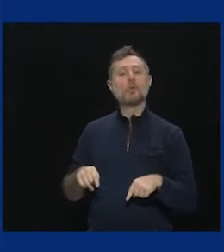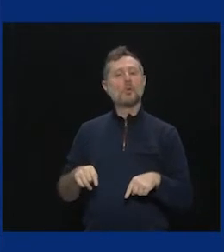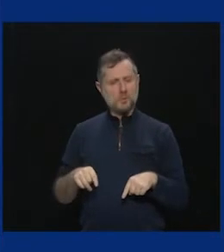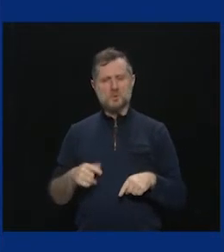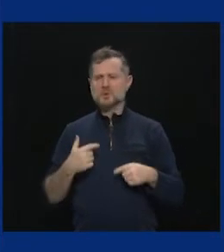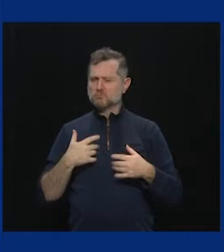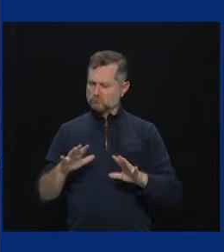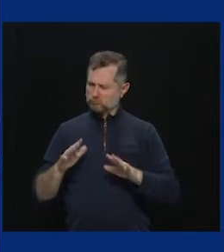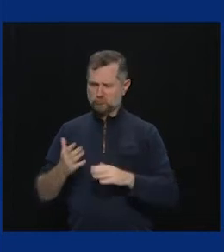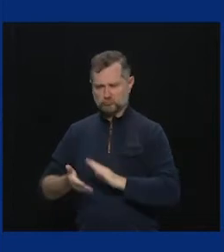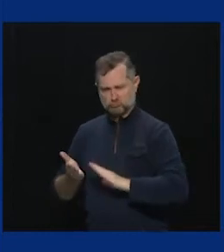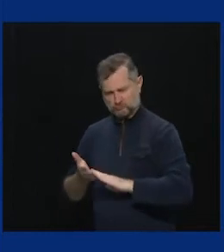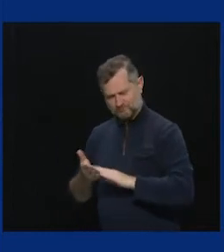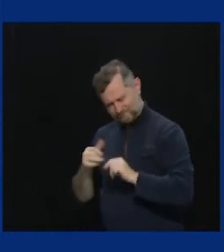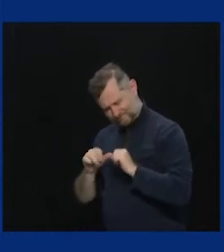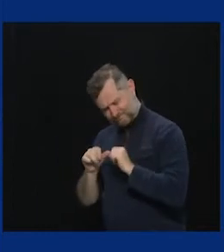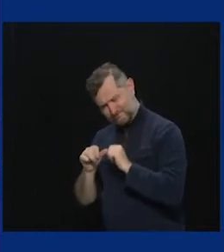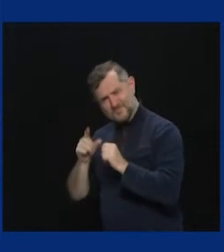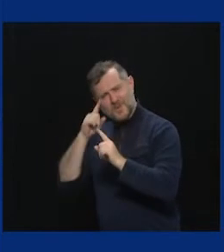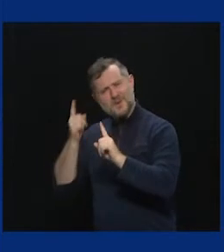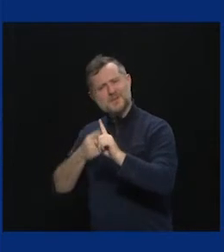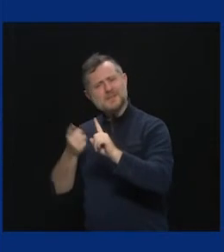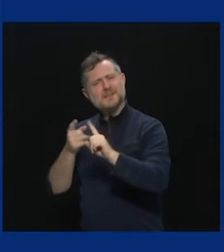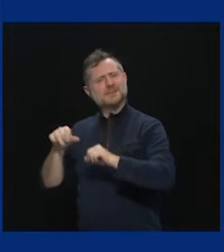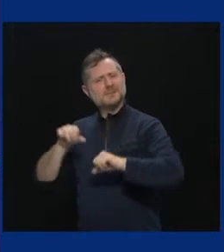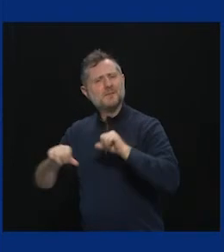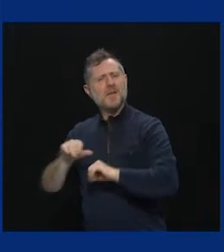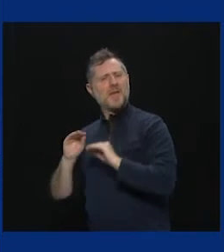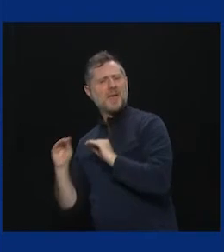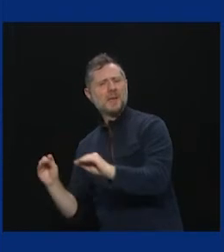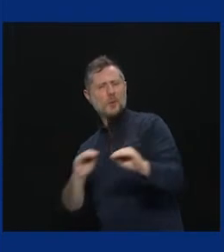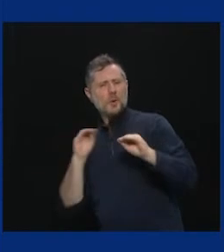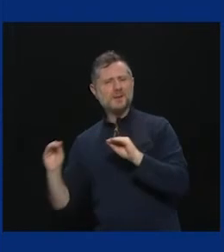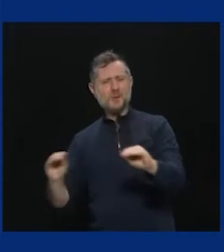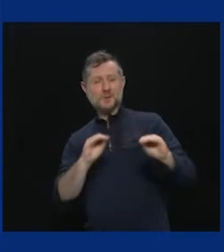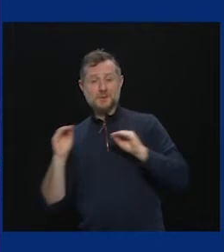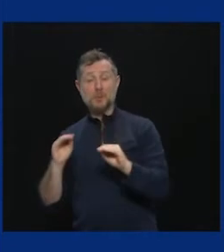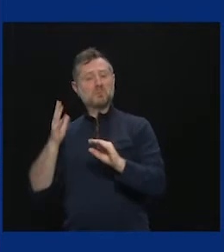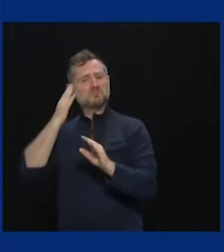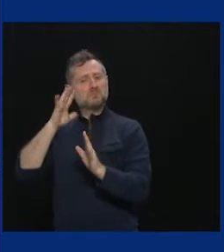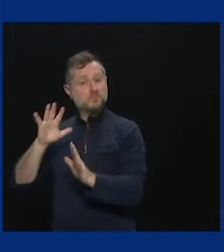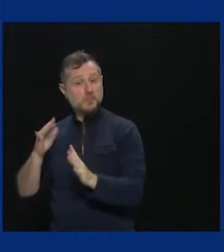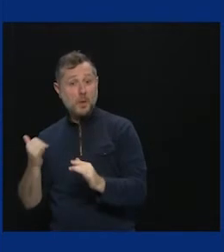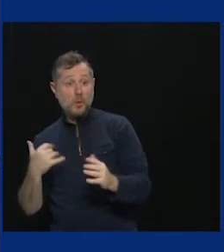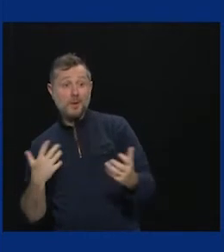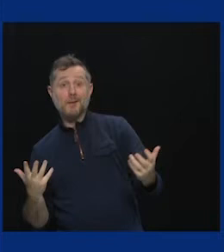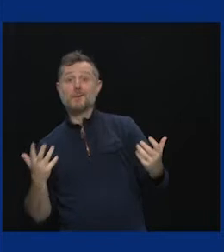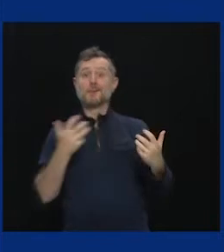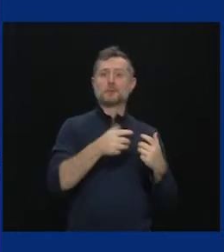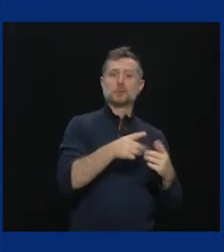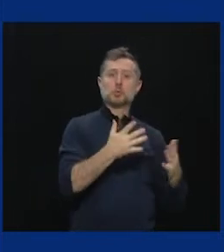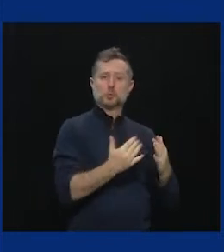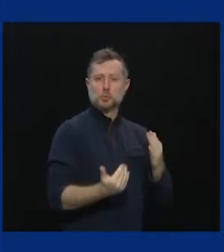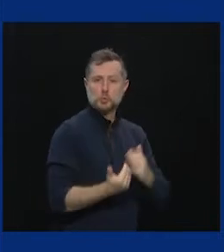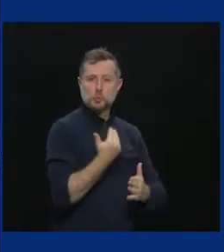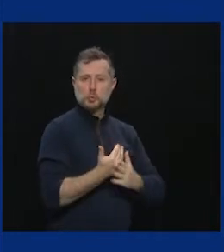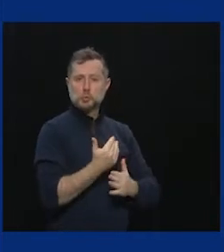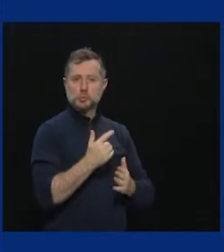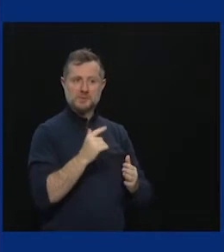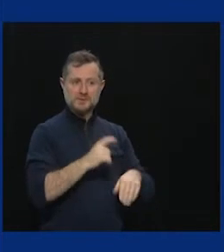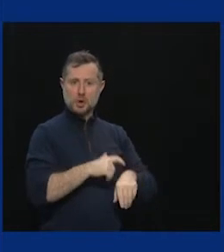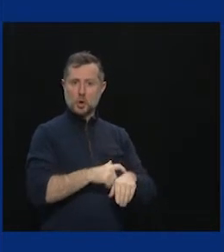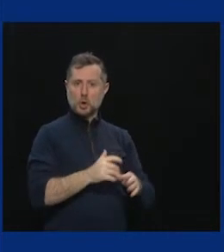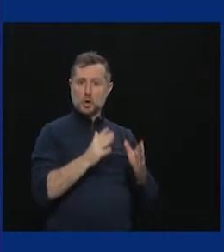mission of science and education, now adapted to a new era of virtual and on-site